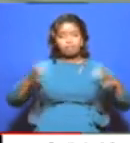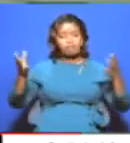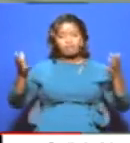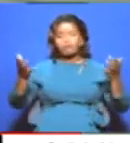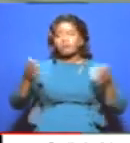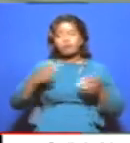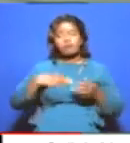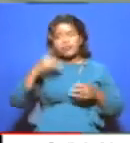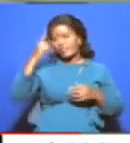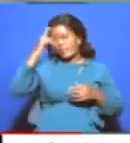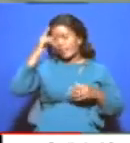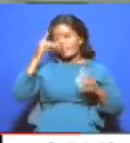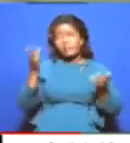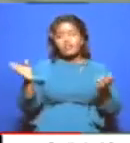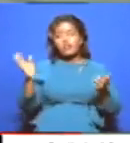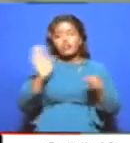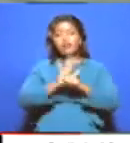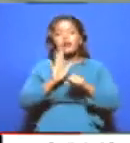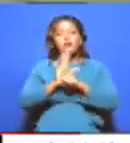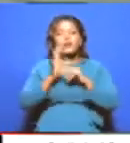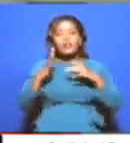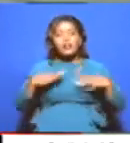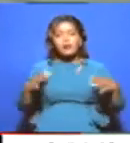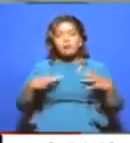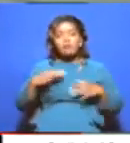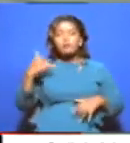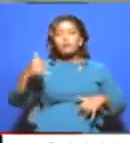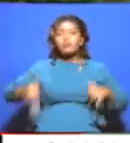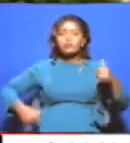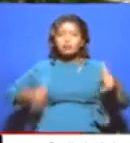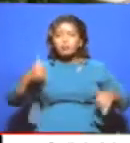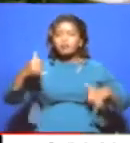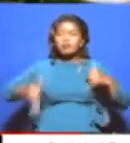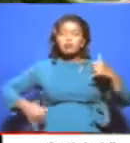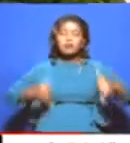I think most of the golfers really enjoyed their outing in Eldoret.